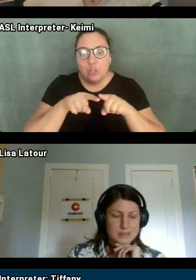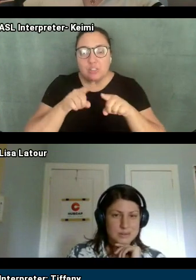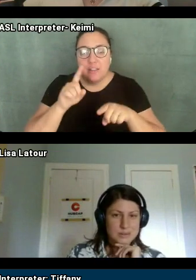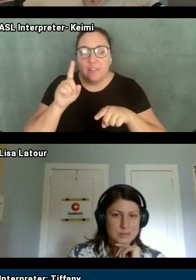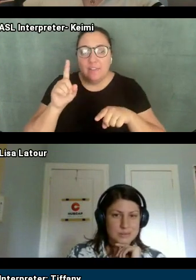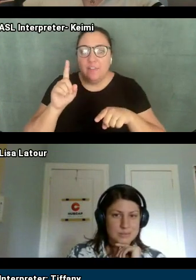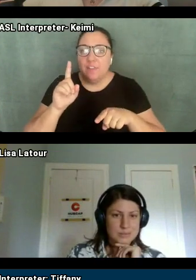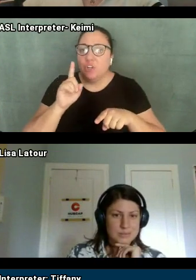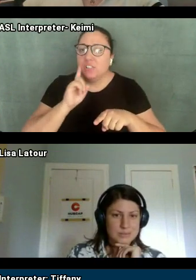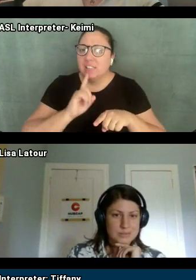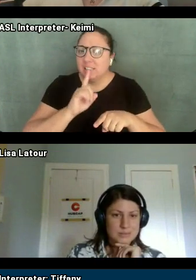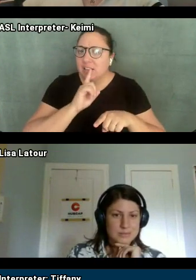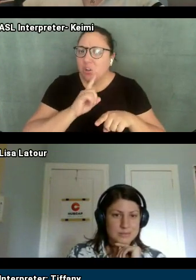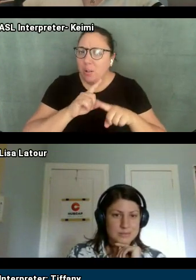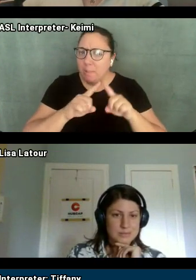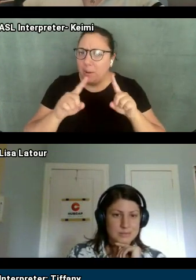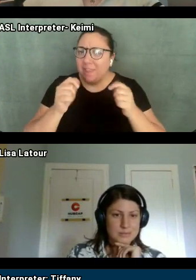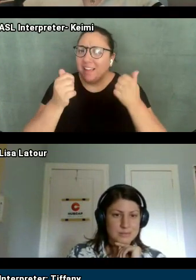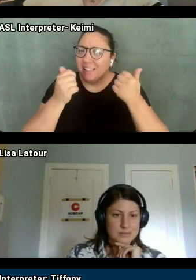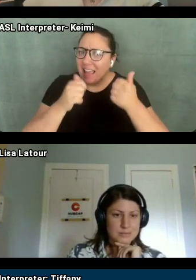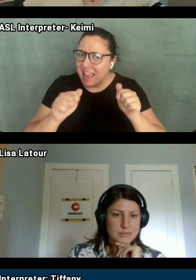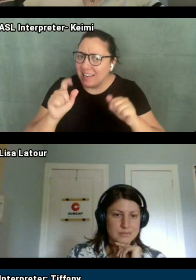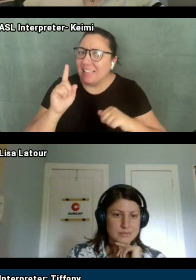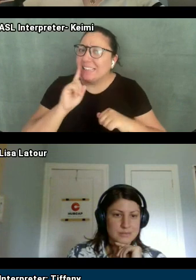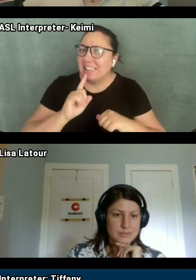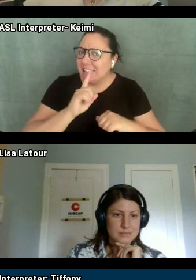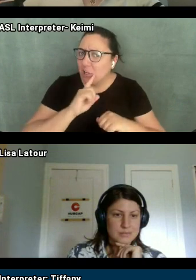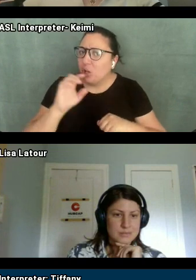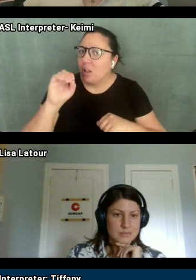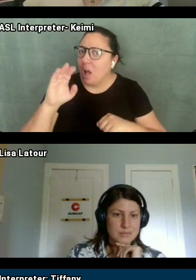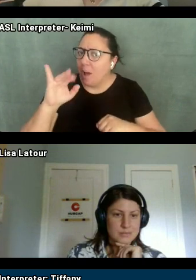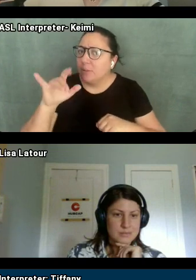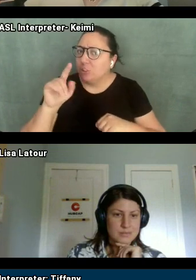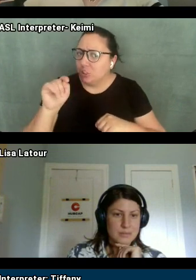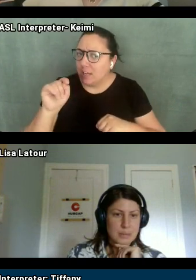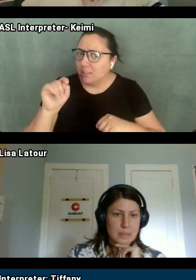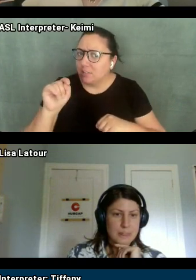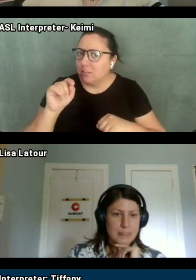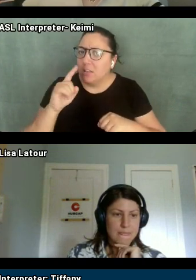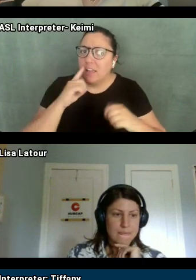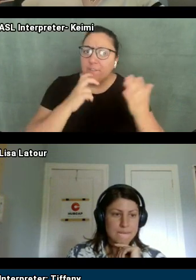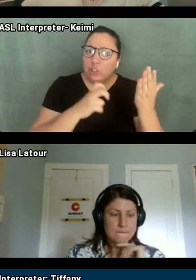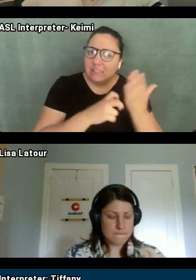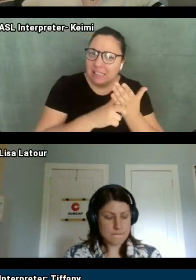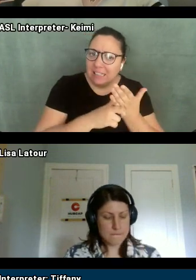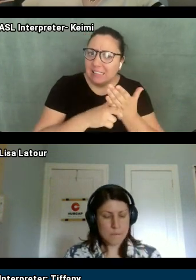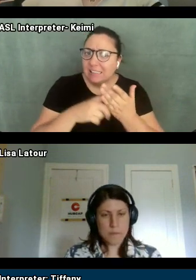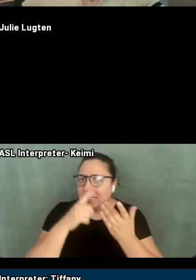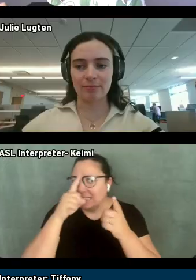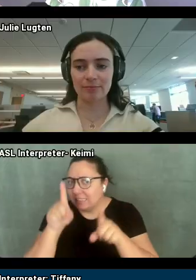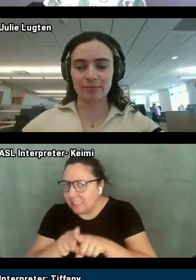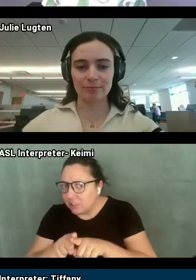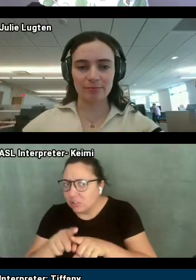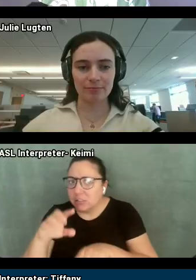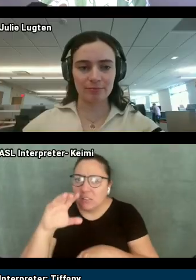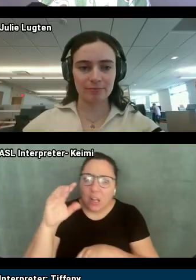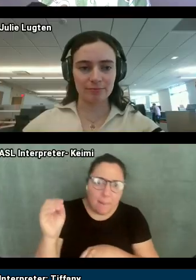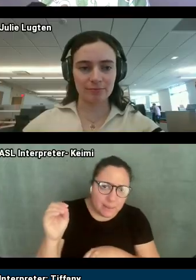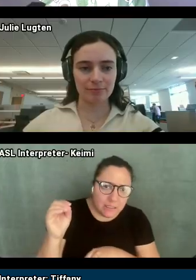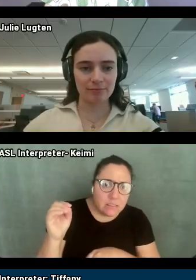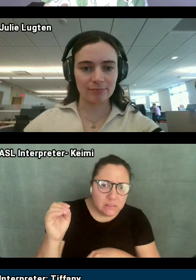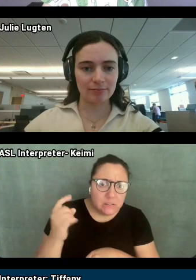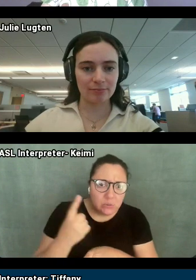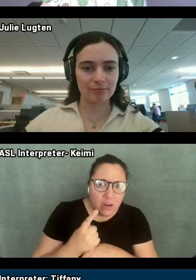that's any single object report, correct? So you could do tickets, deals, companies.